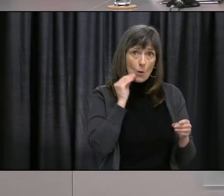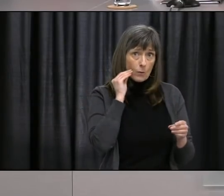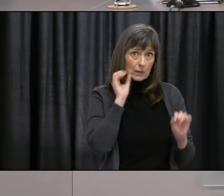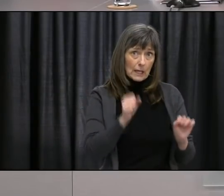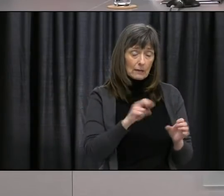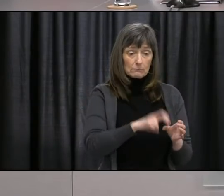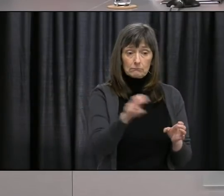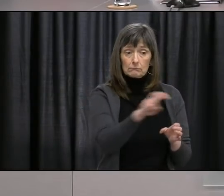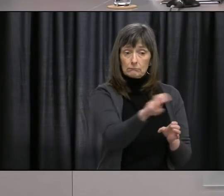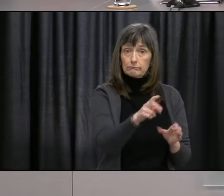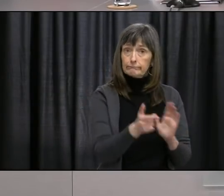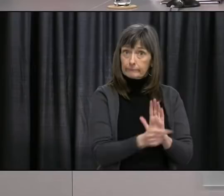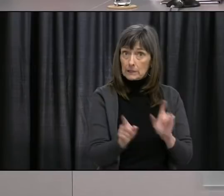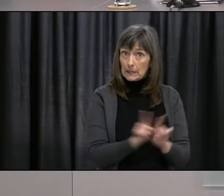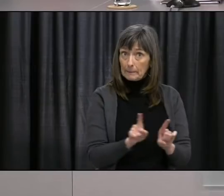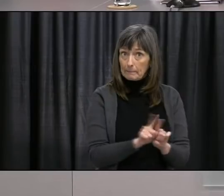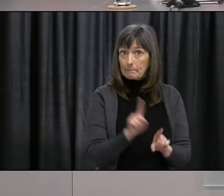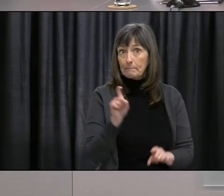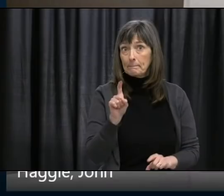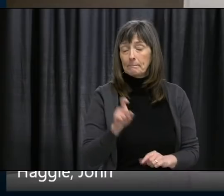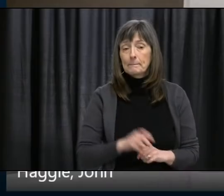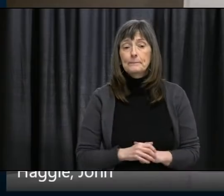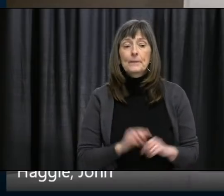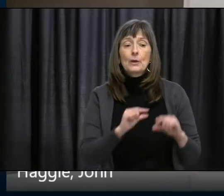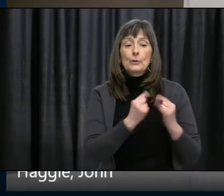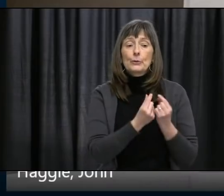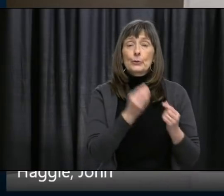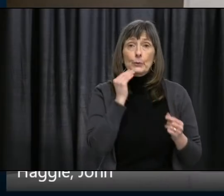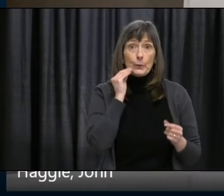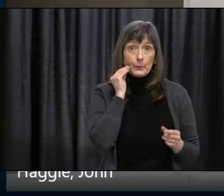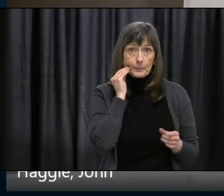Certainly, Ben, we group homes